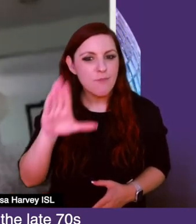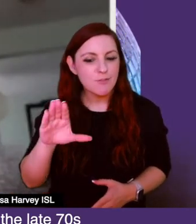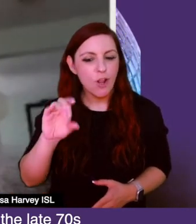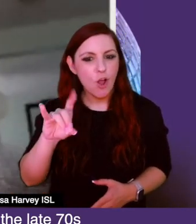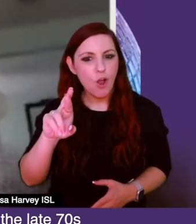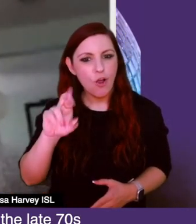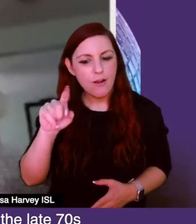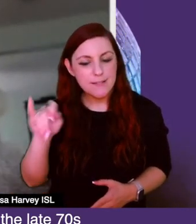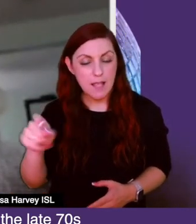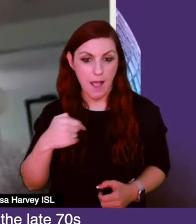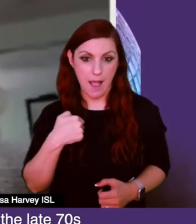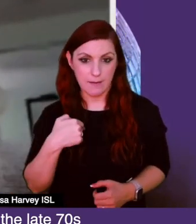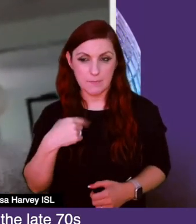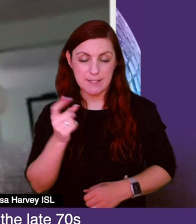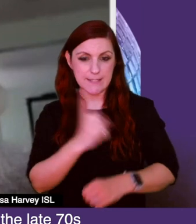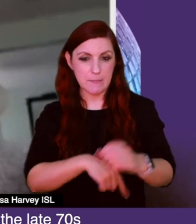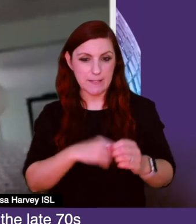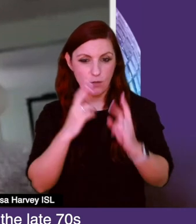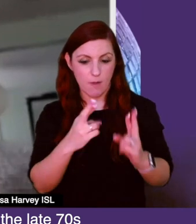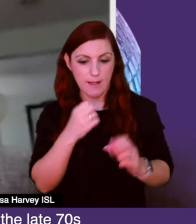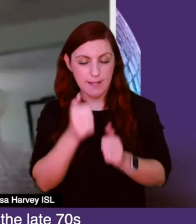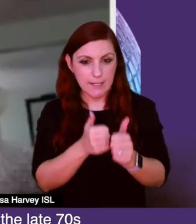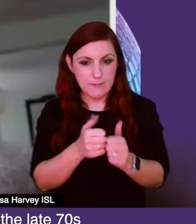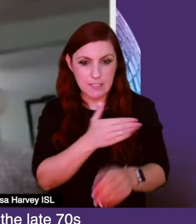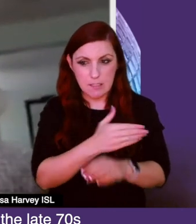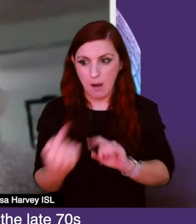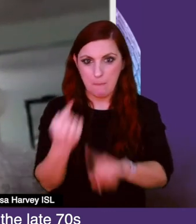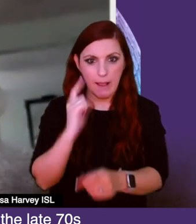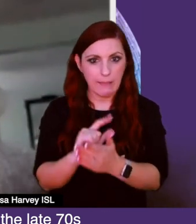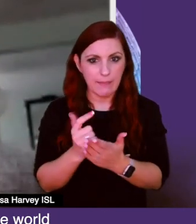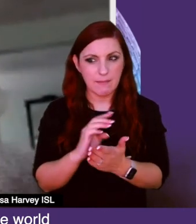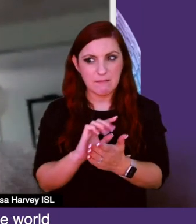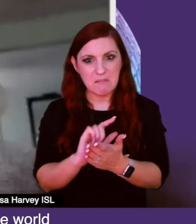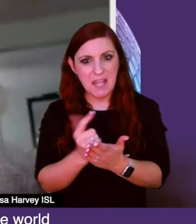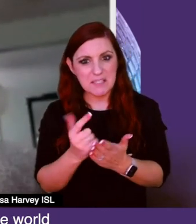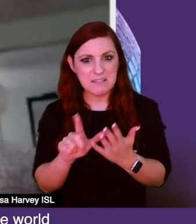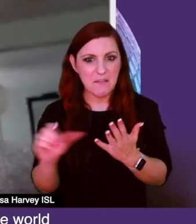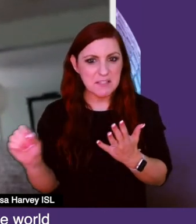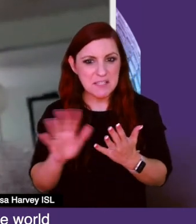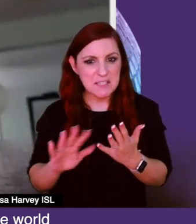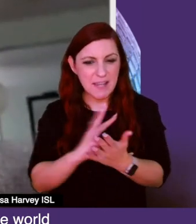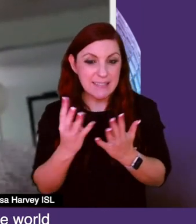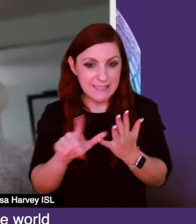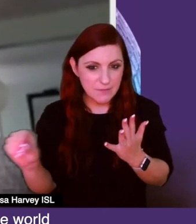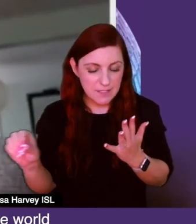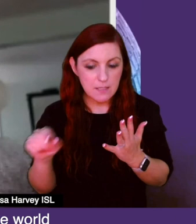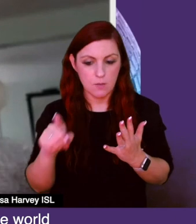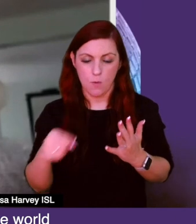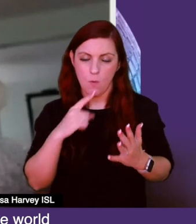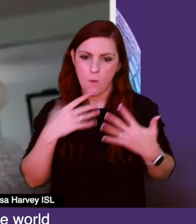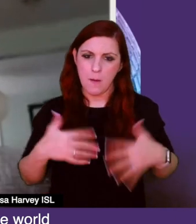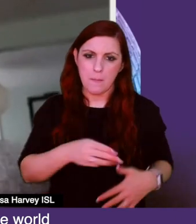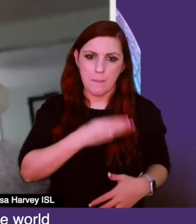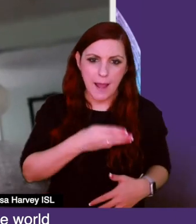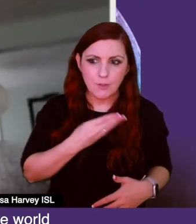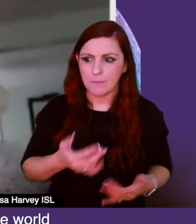And I've been a disability rights activist since the late 70s, and it has been my incredible